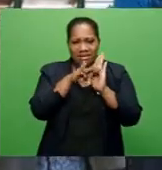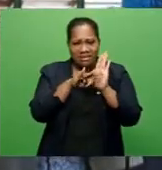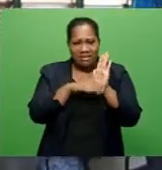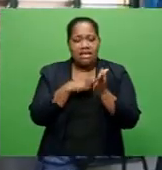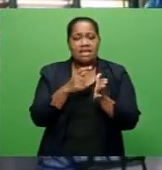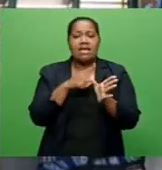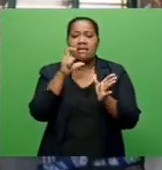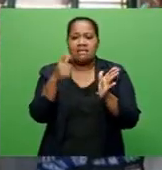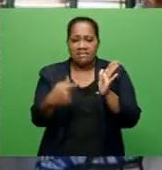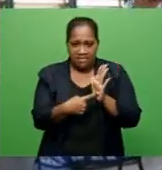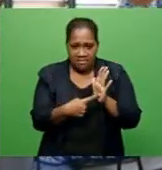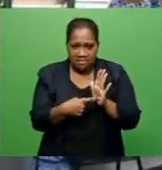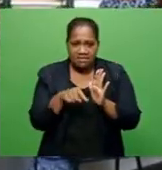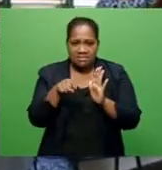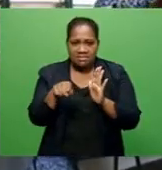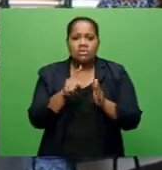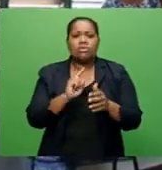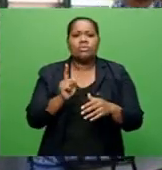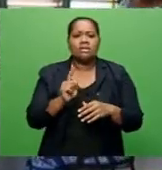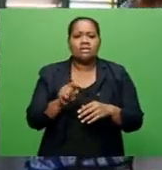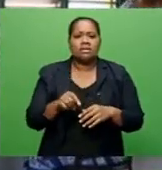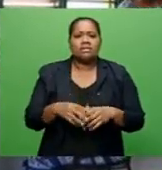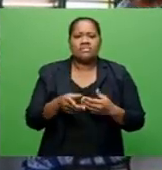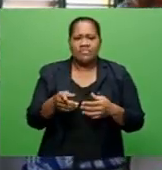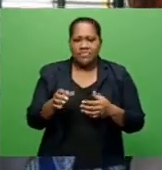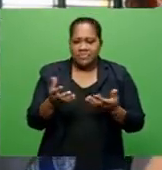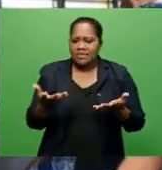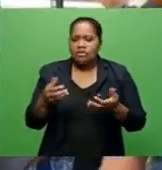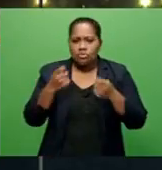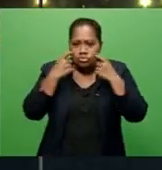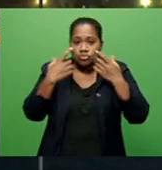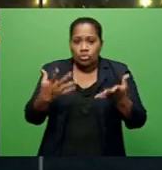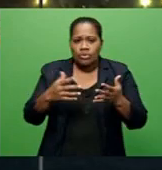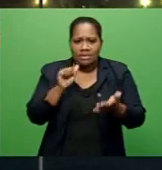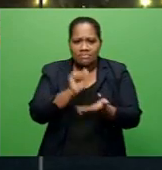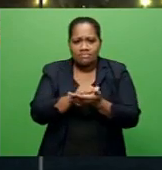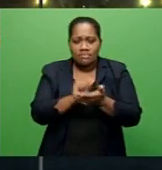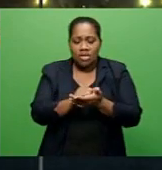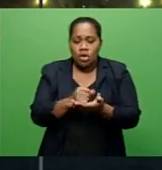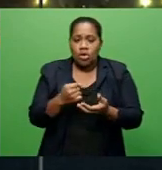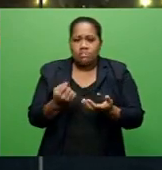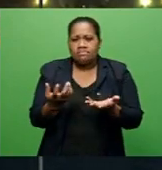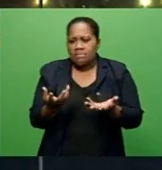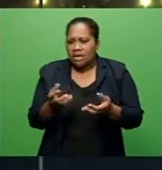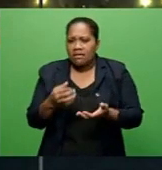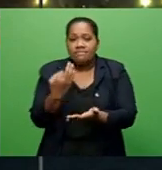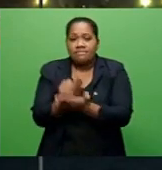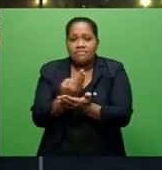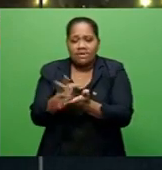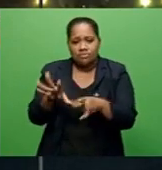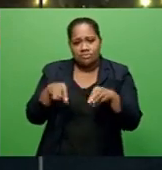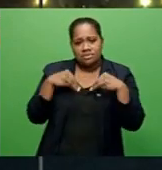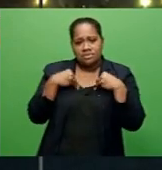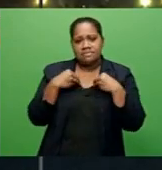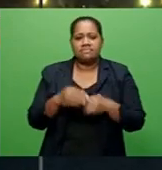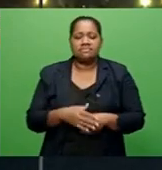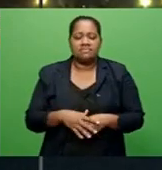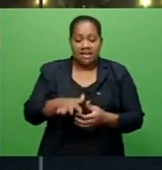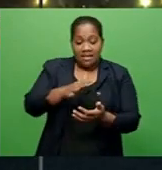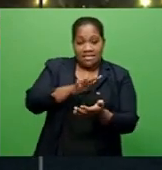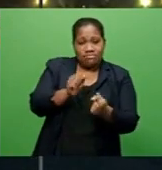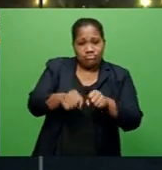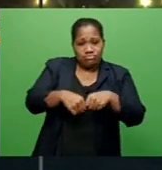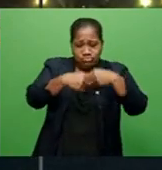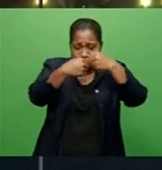failure to particularize the exact sources of funds received. The damage bill from tropical cyclone Yasa that